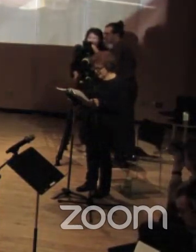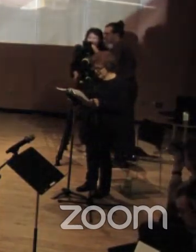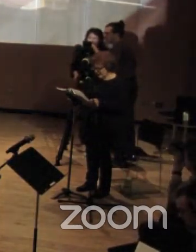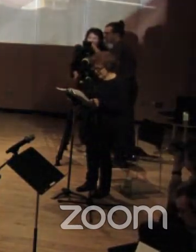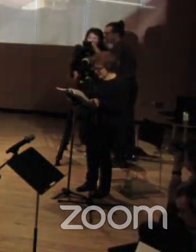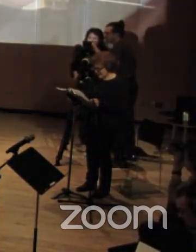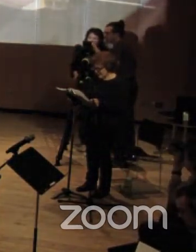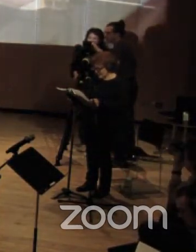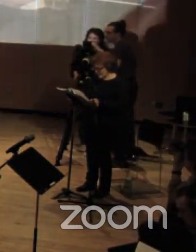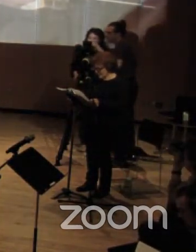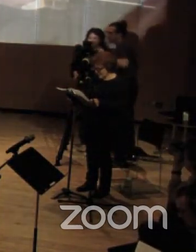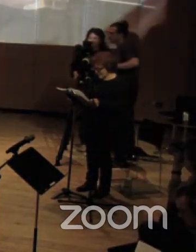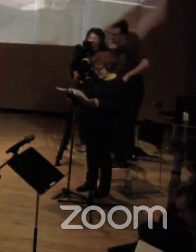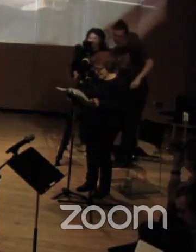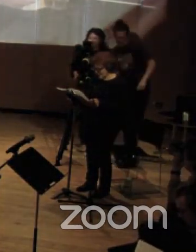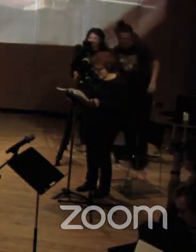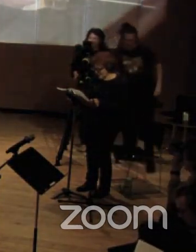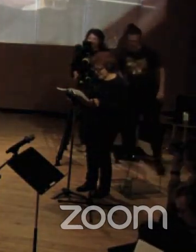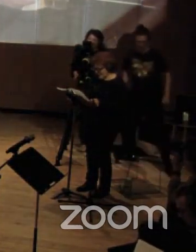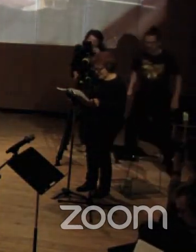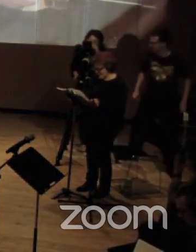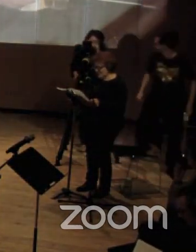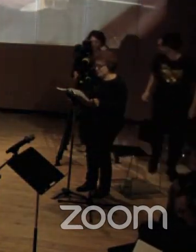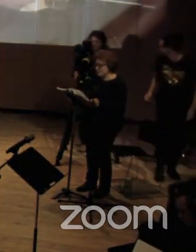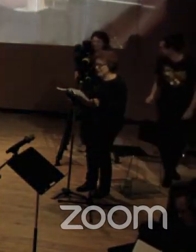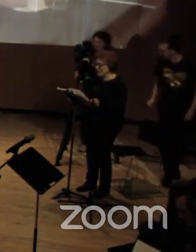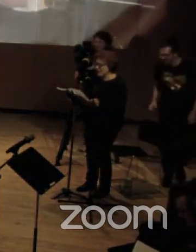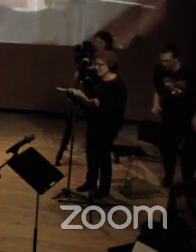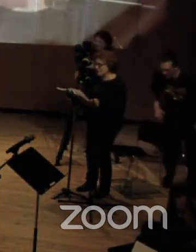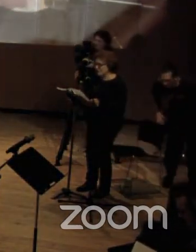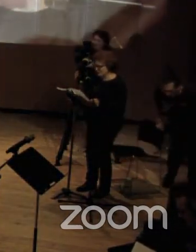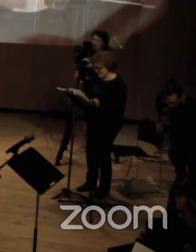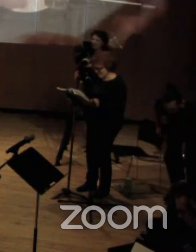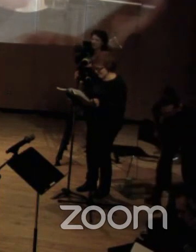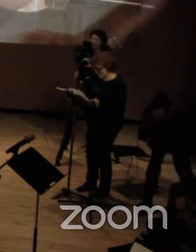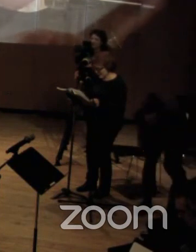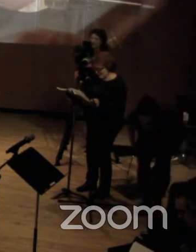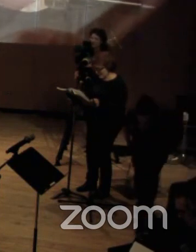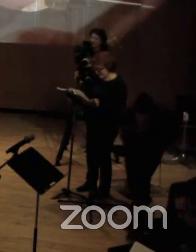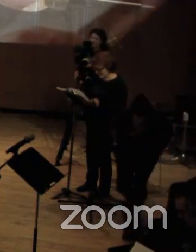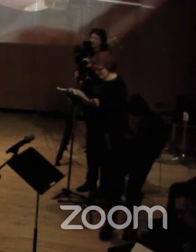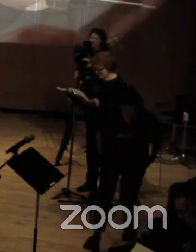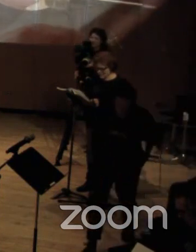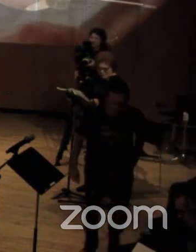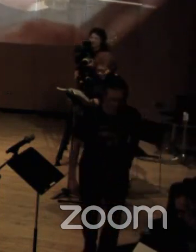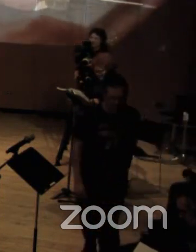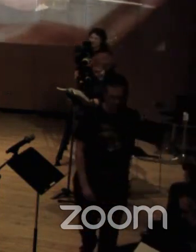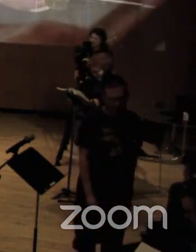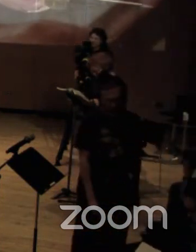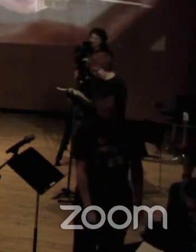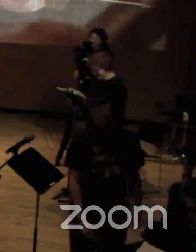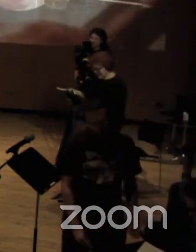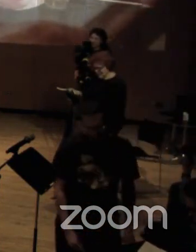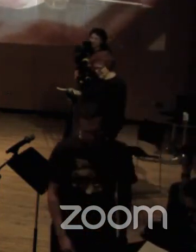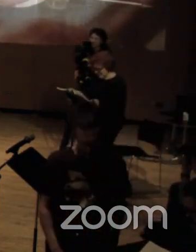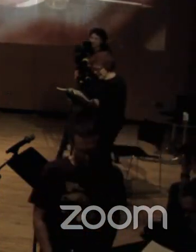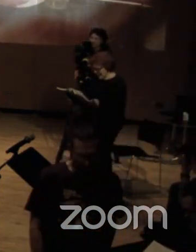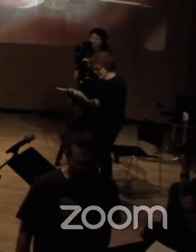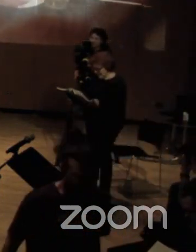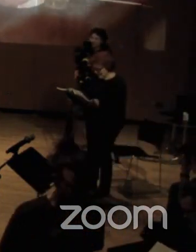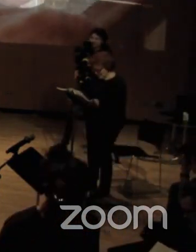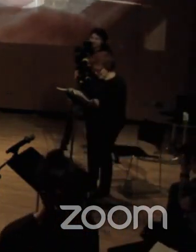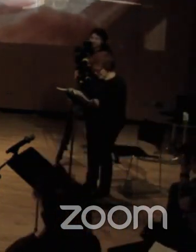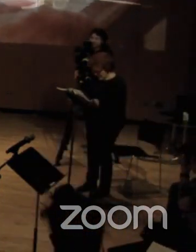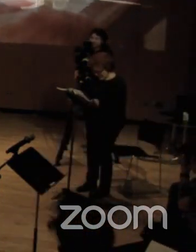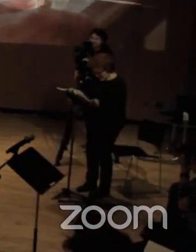other it's all so long ago I remember how it was when I carried her but it feels like